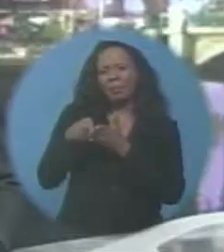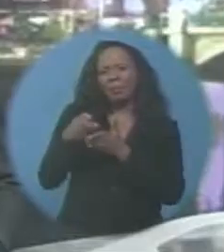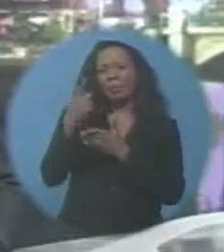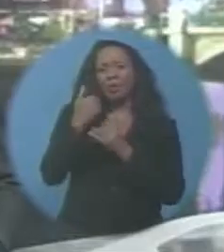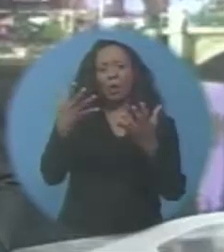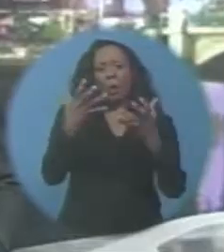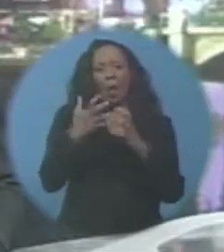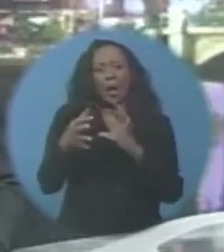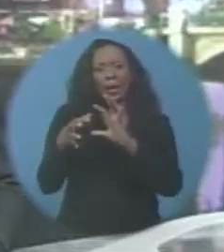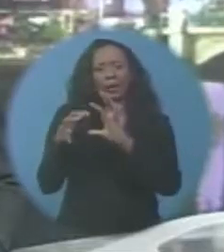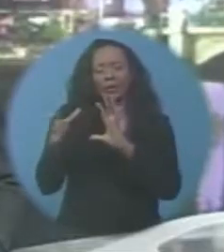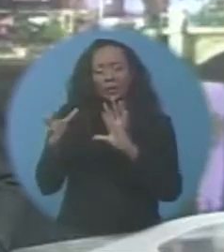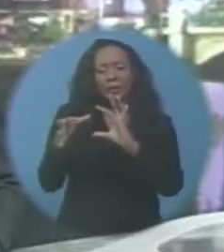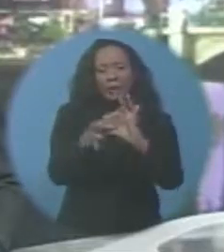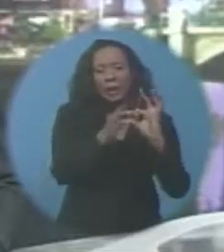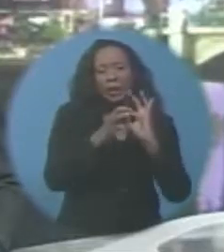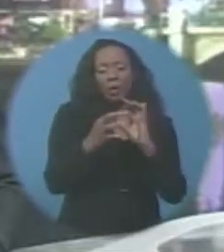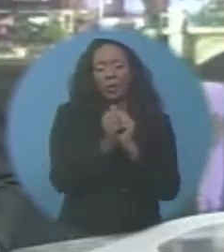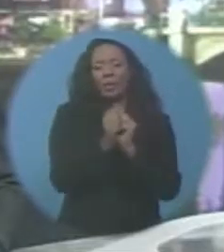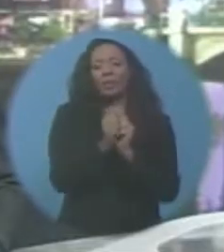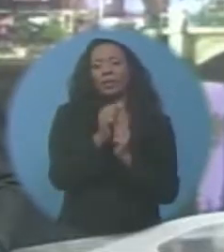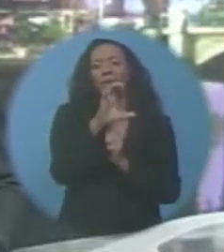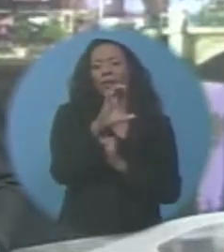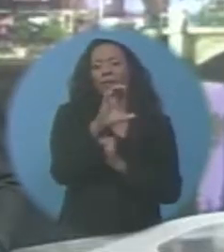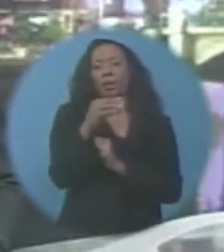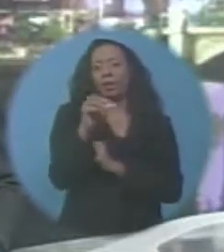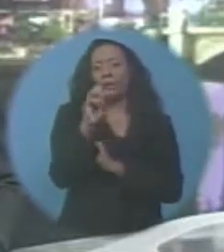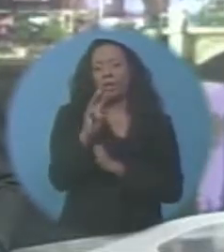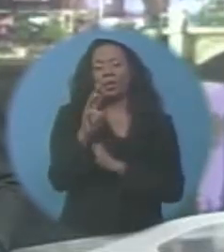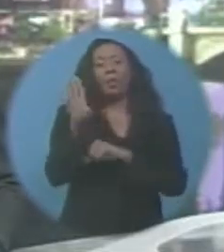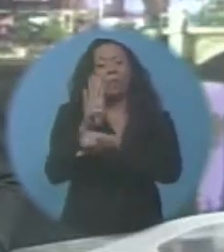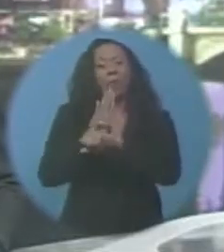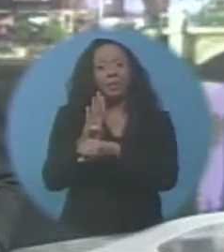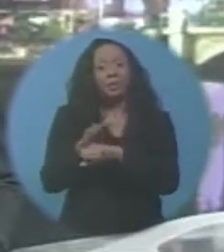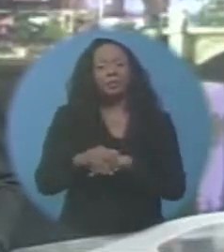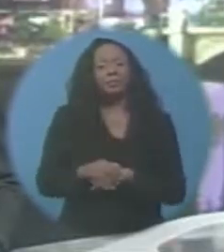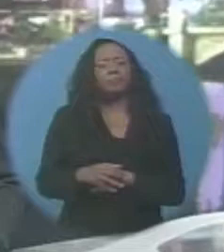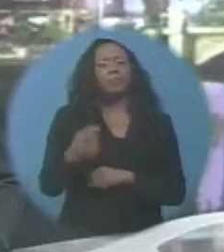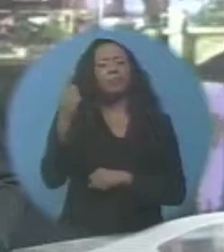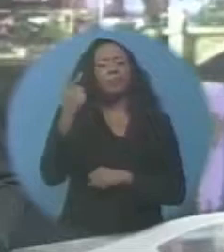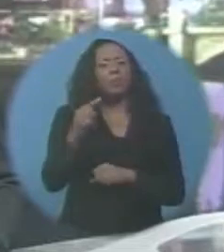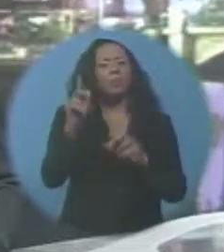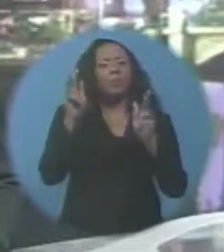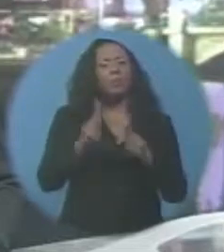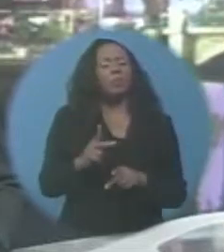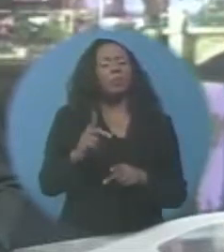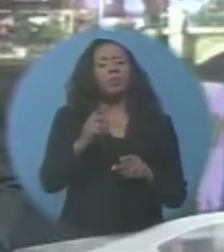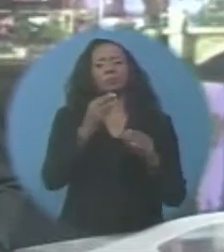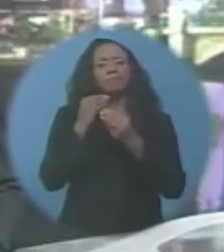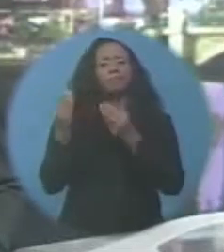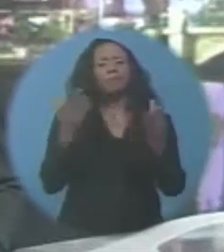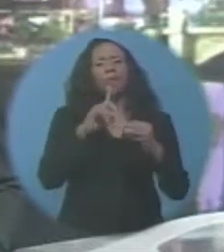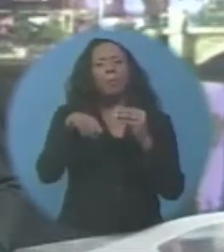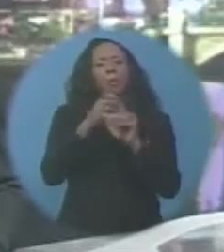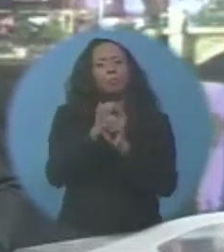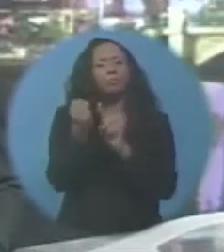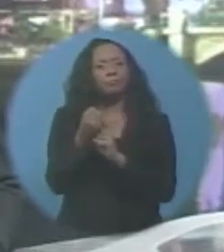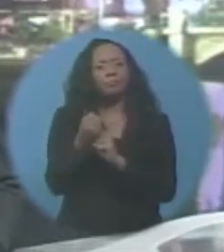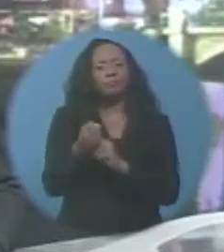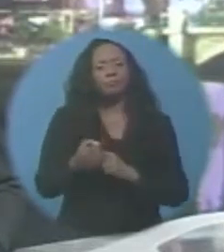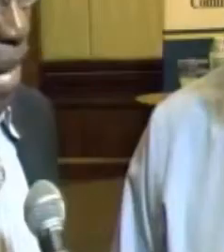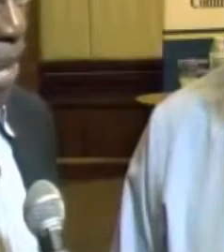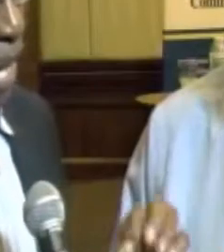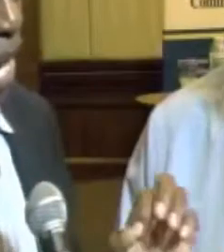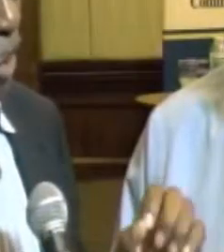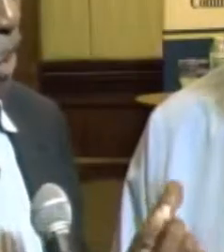its operations with Cable and Wireless Barbados. One of the minority shareholders, Douglas Skeet, recently gave an update on the situation. This is going to